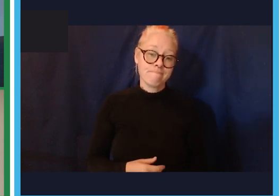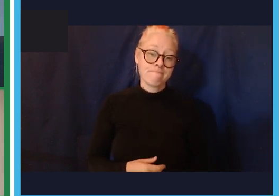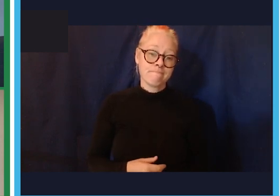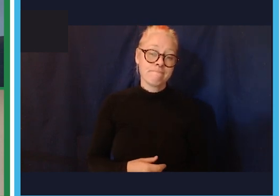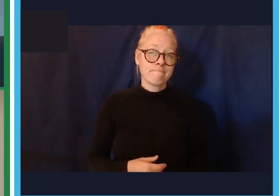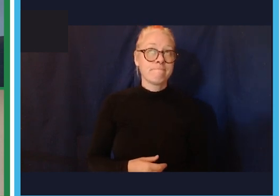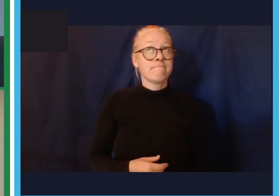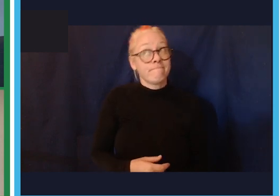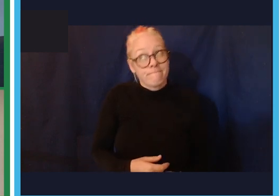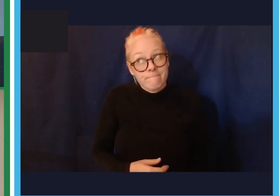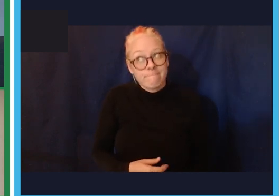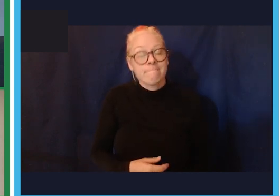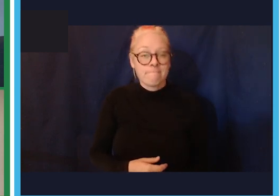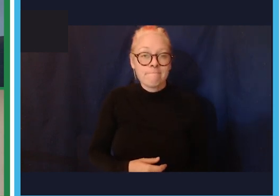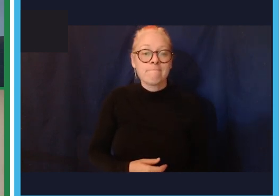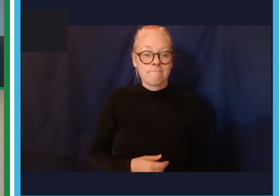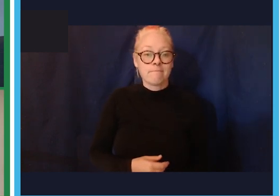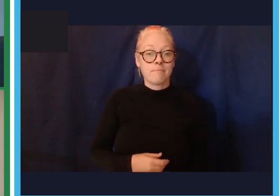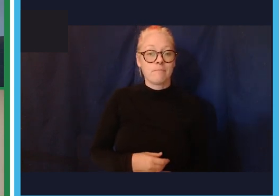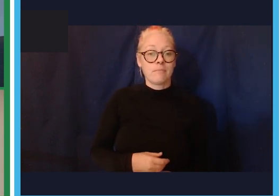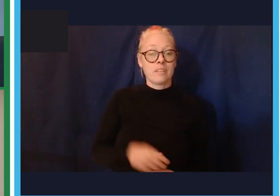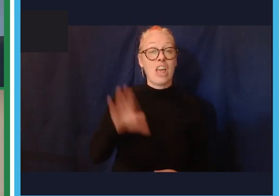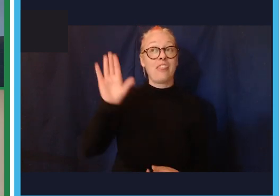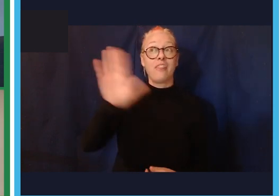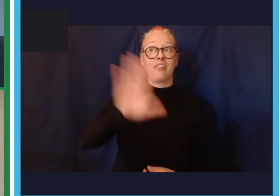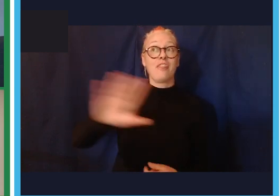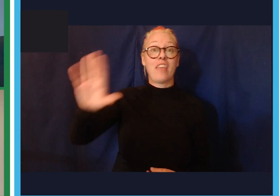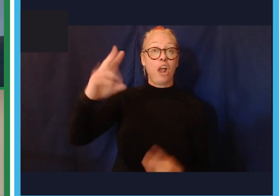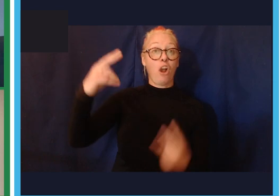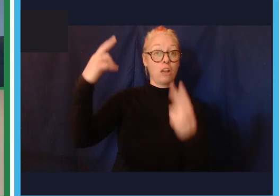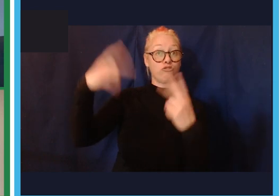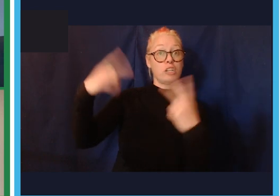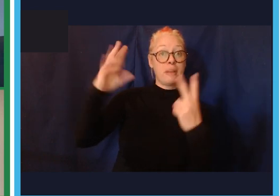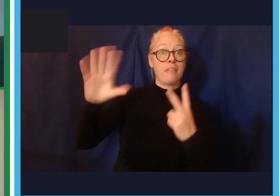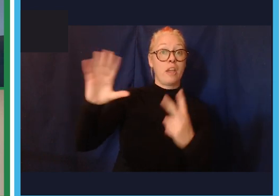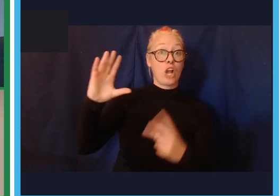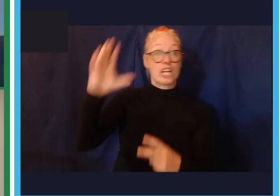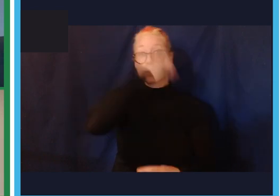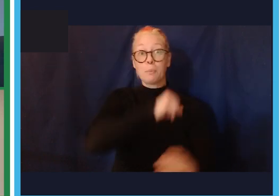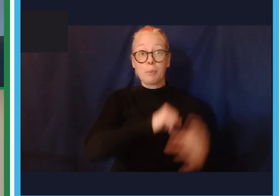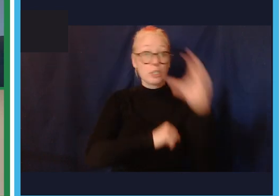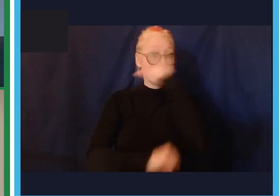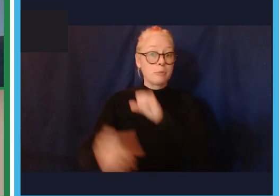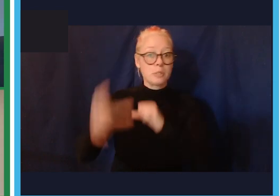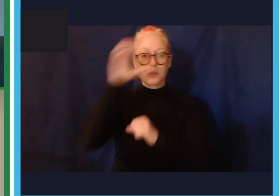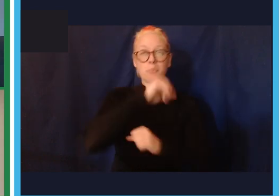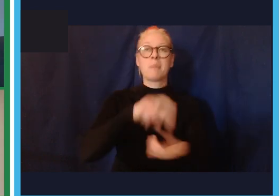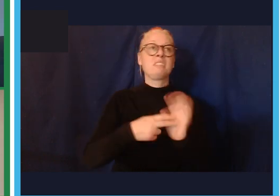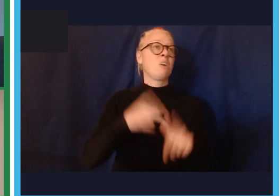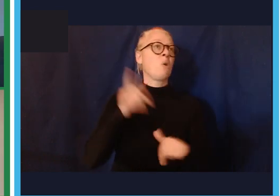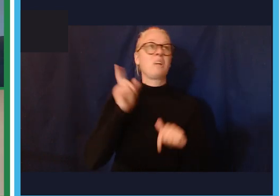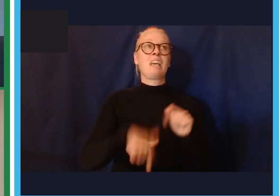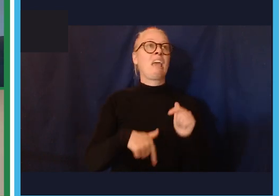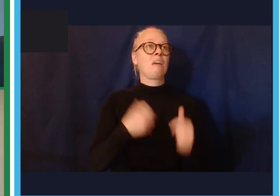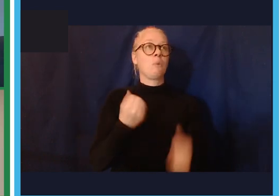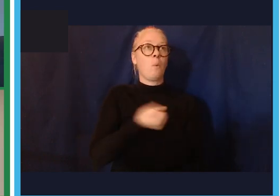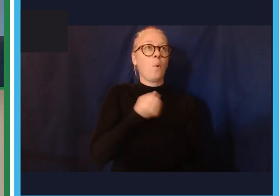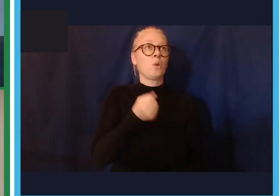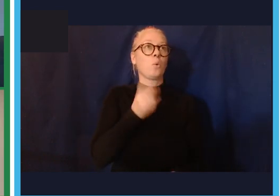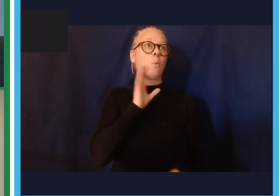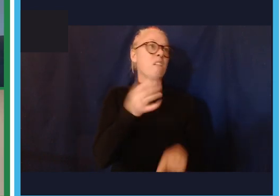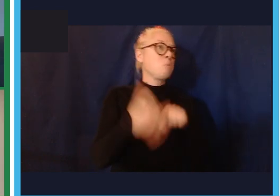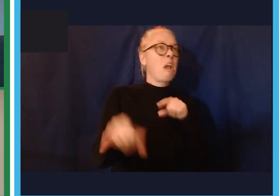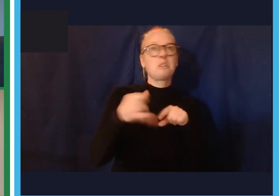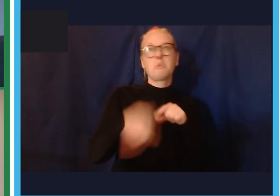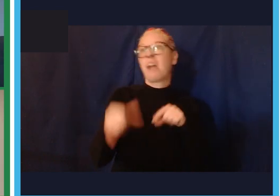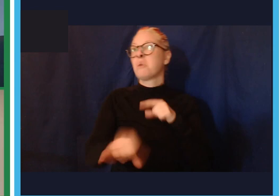time. In my experience, comes from certain pop culture pieces of entertainment, certain films and shows that